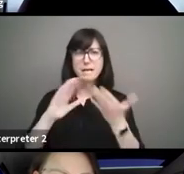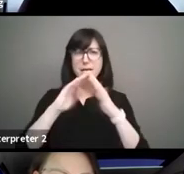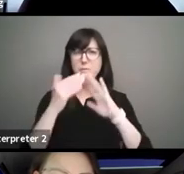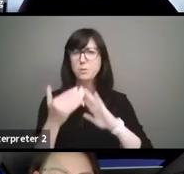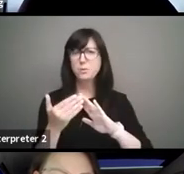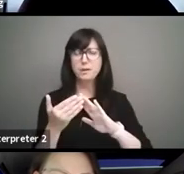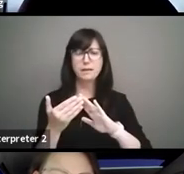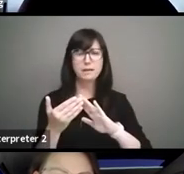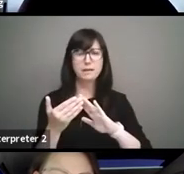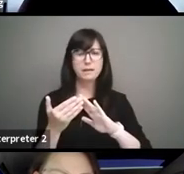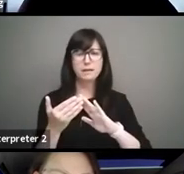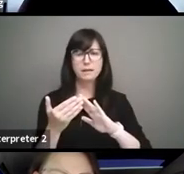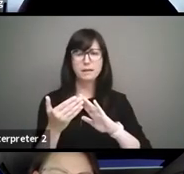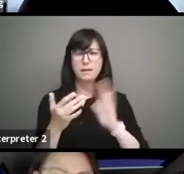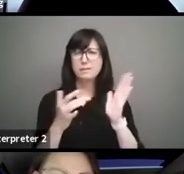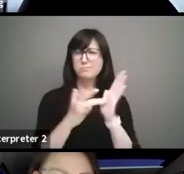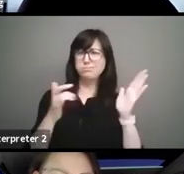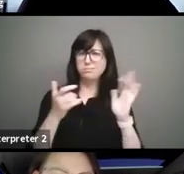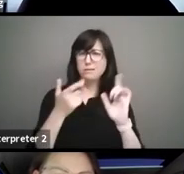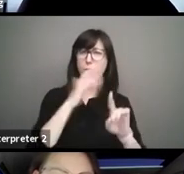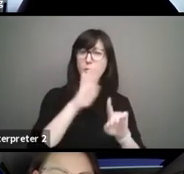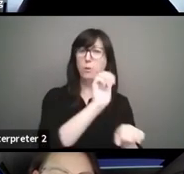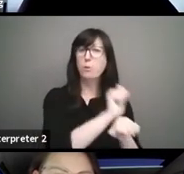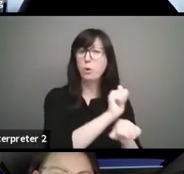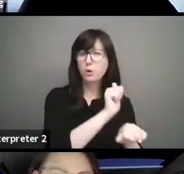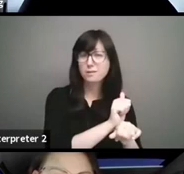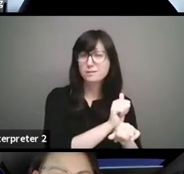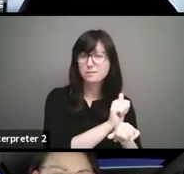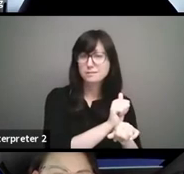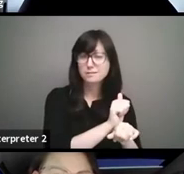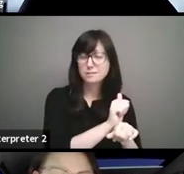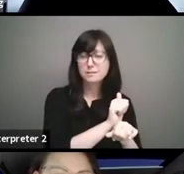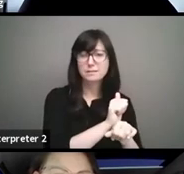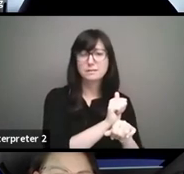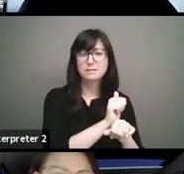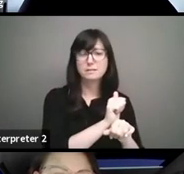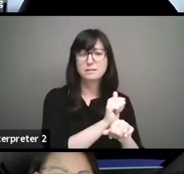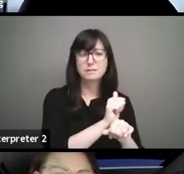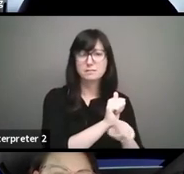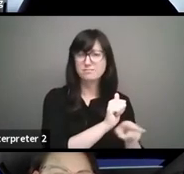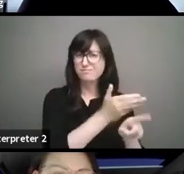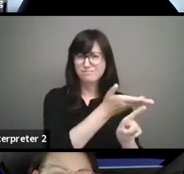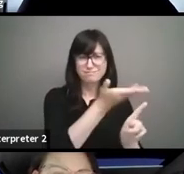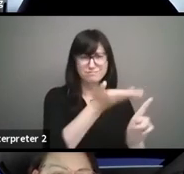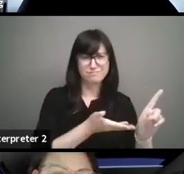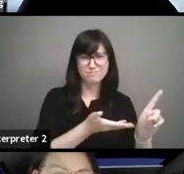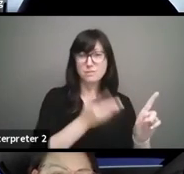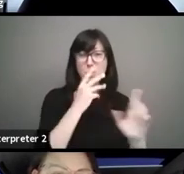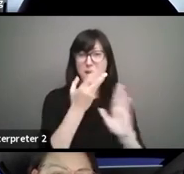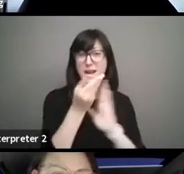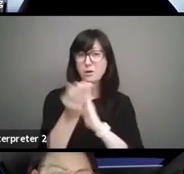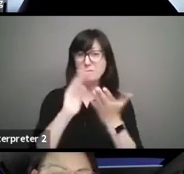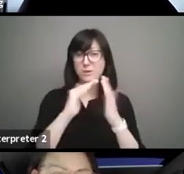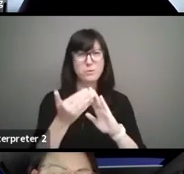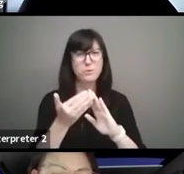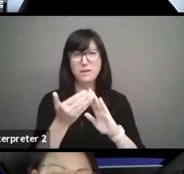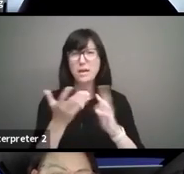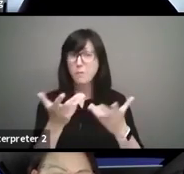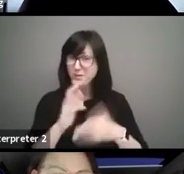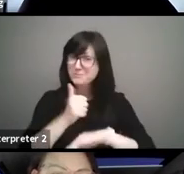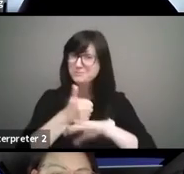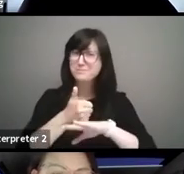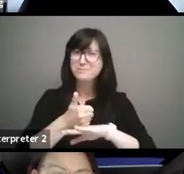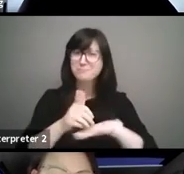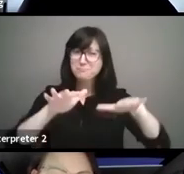that's being exploited for their labor, and in return, not feeling safe in the communities that they want to establish a home